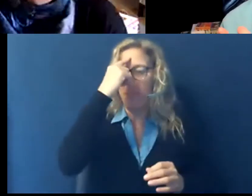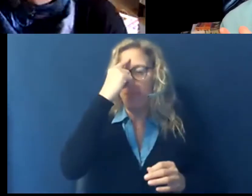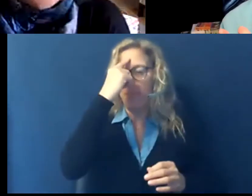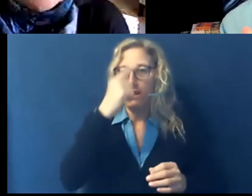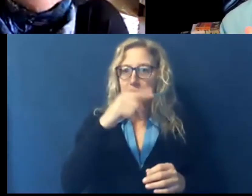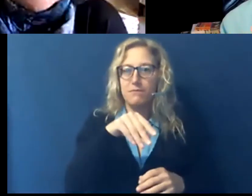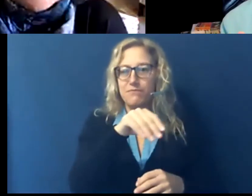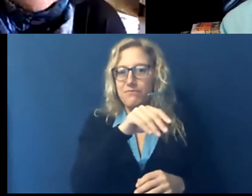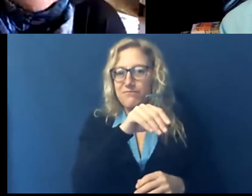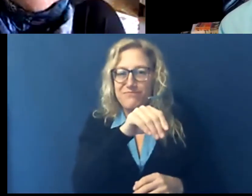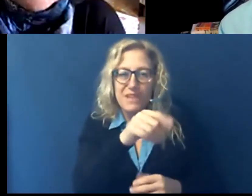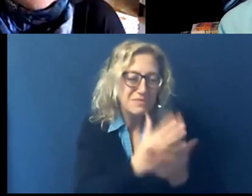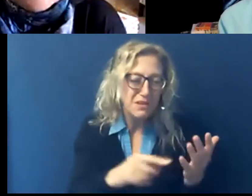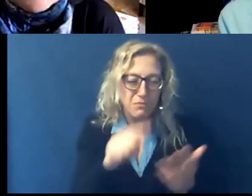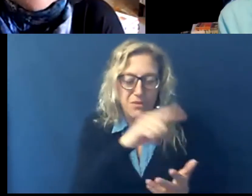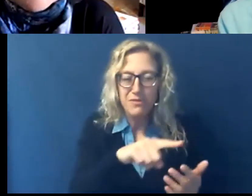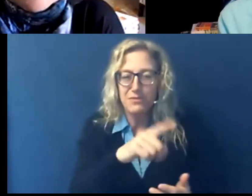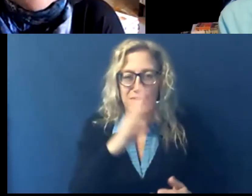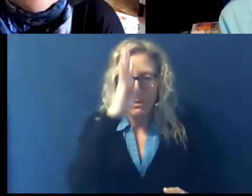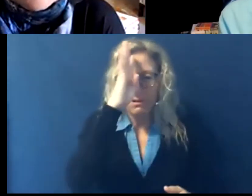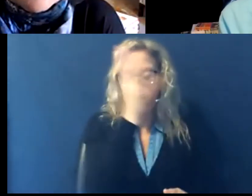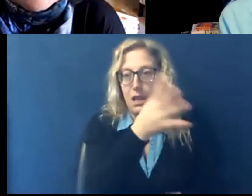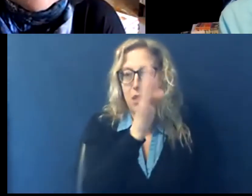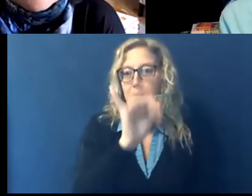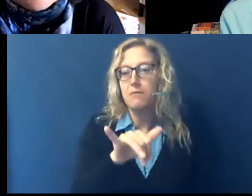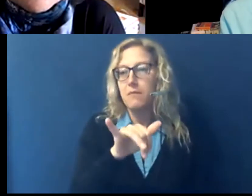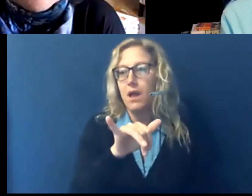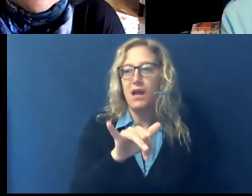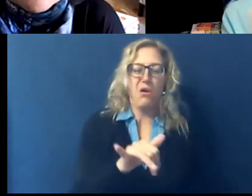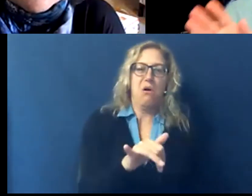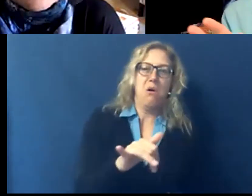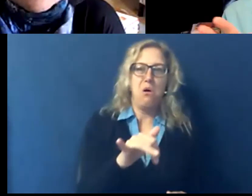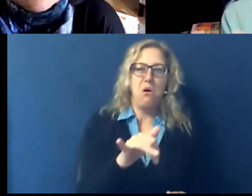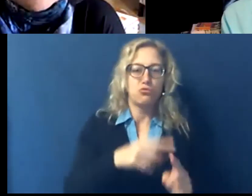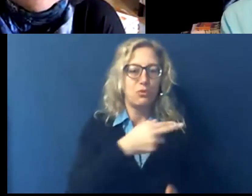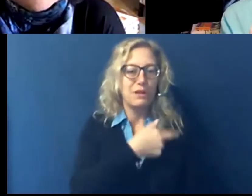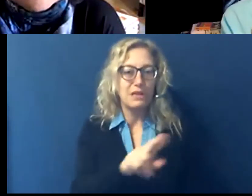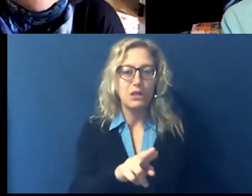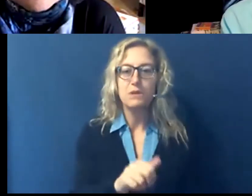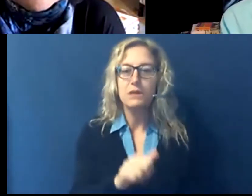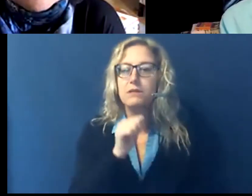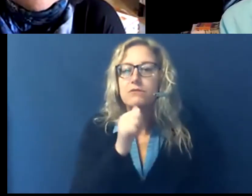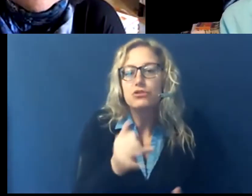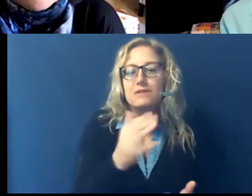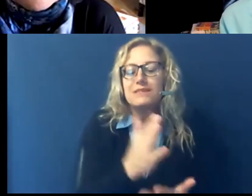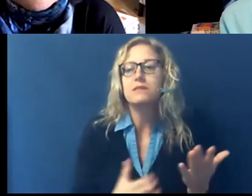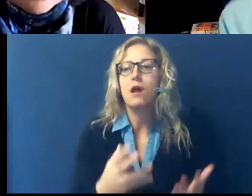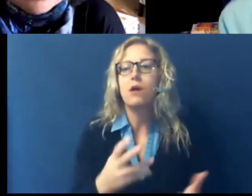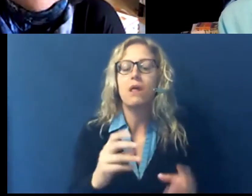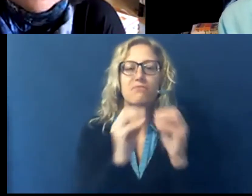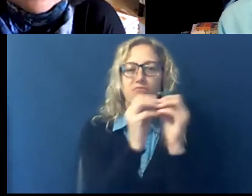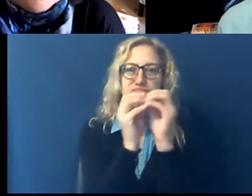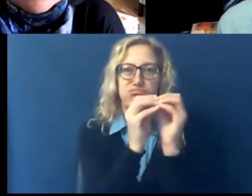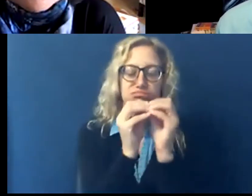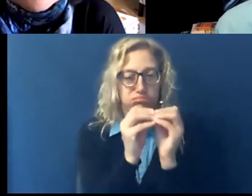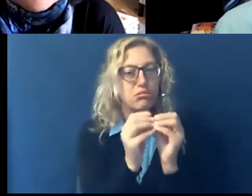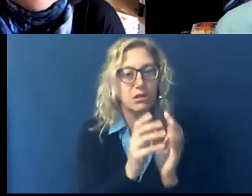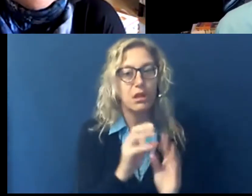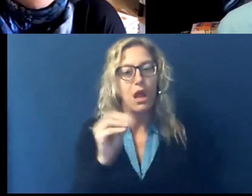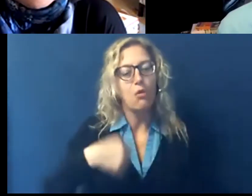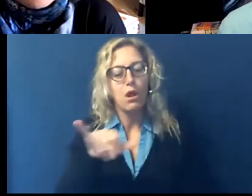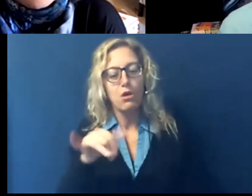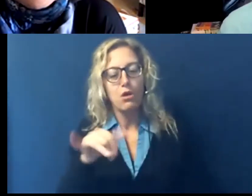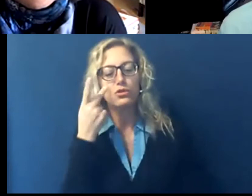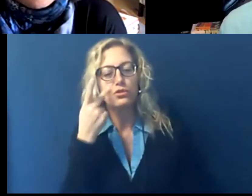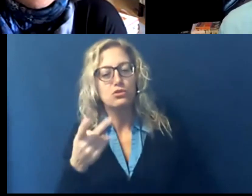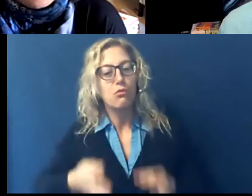was hostile, that some of this was animated by hostility to religion. It wasn't just a neutral application, there was some hostility. And we also saw the